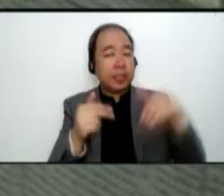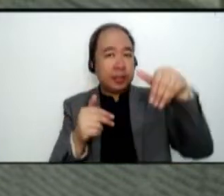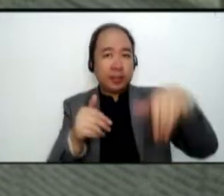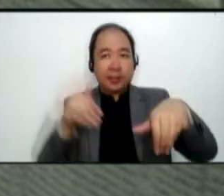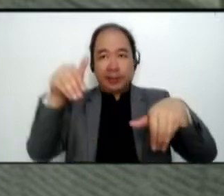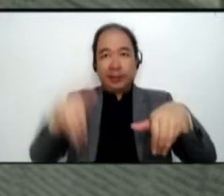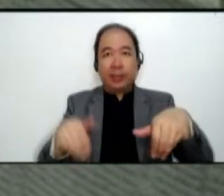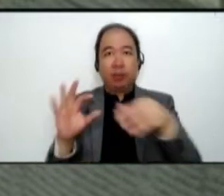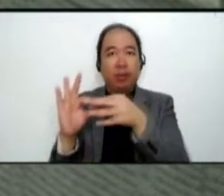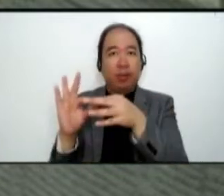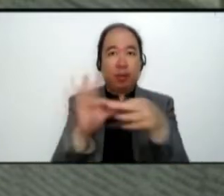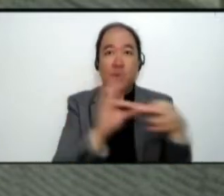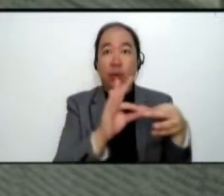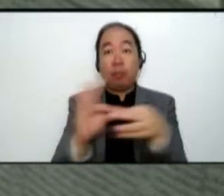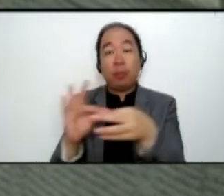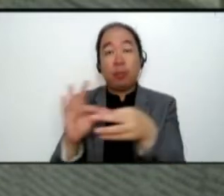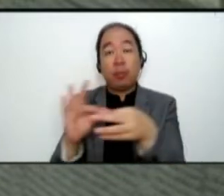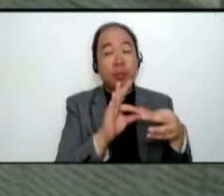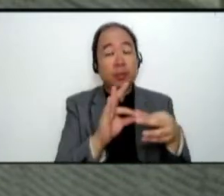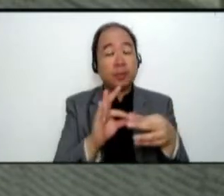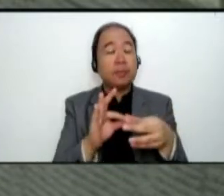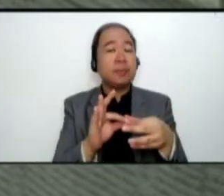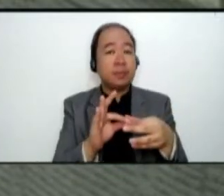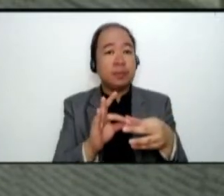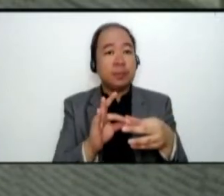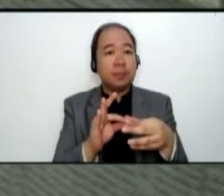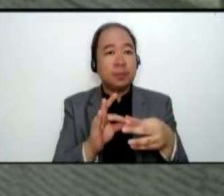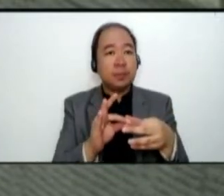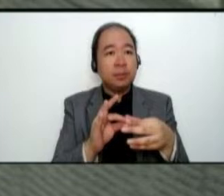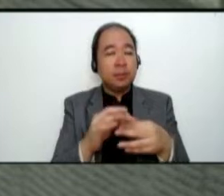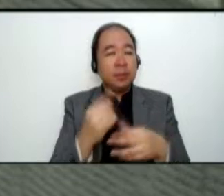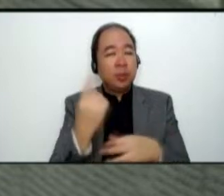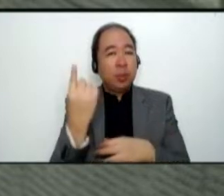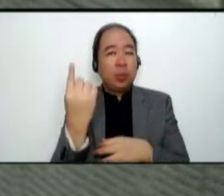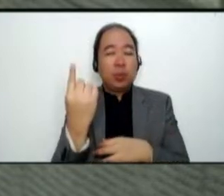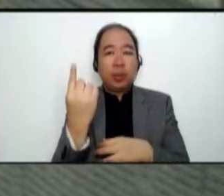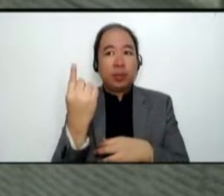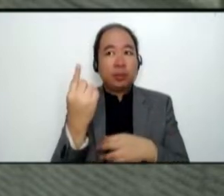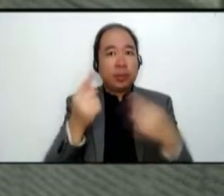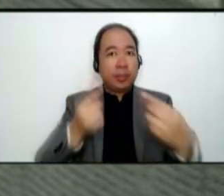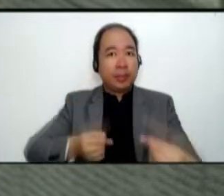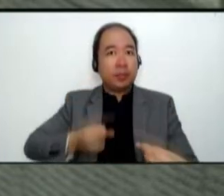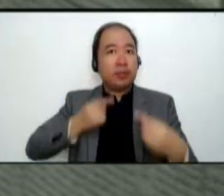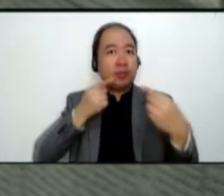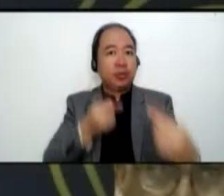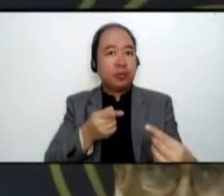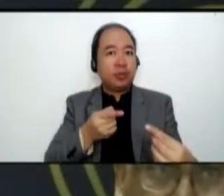that we've had, I think one of the main challenges